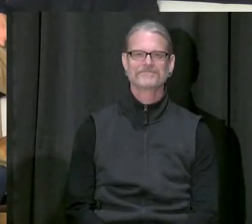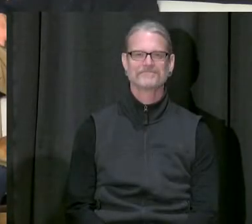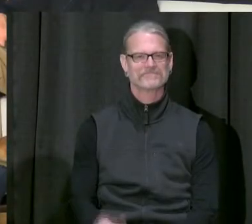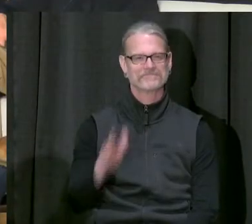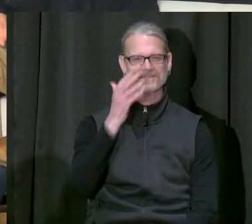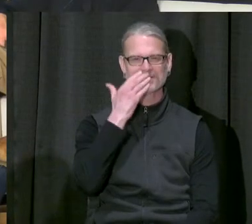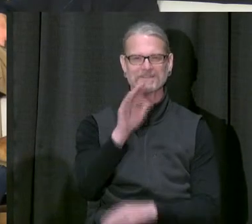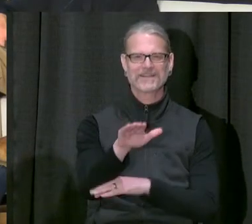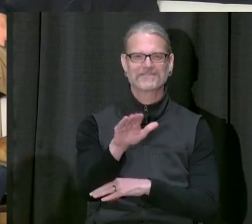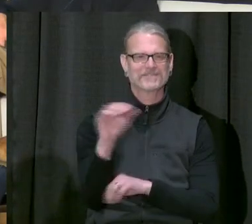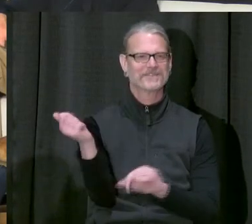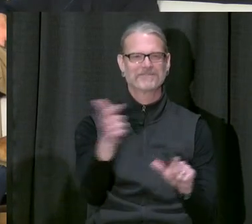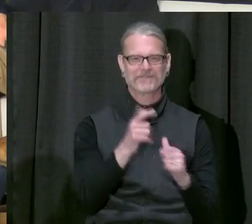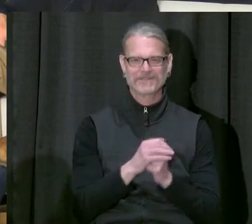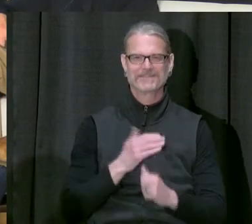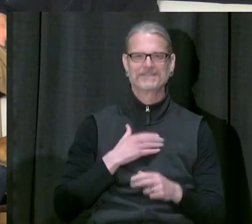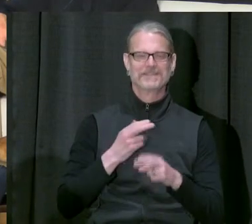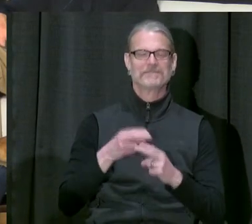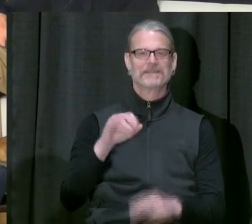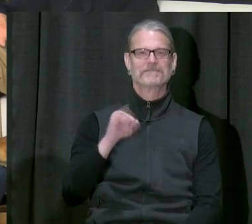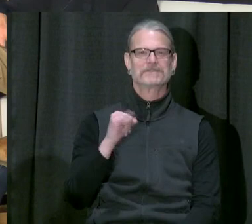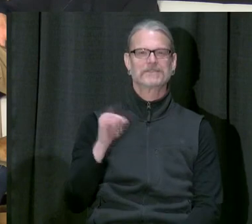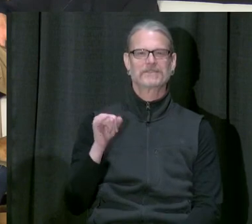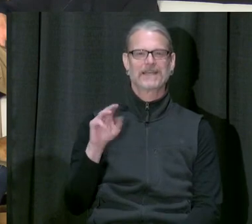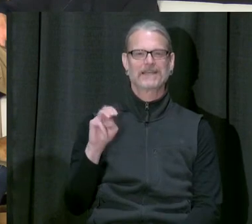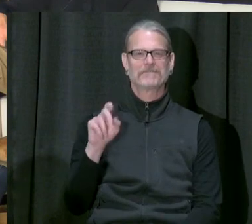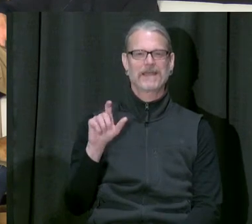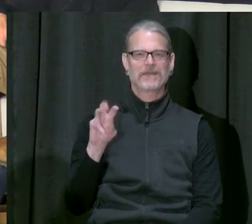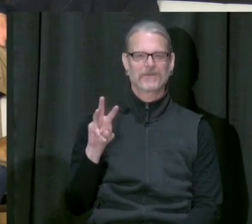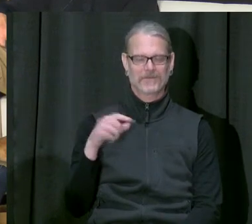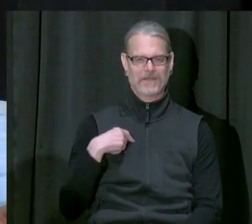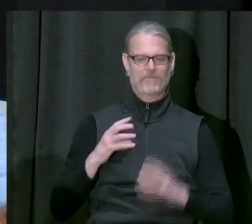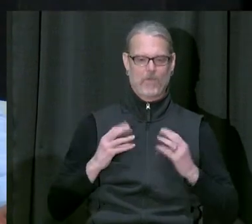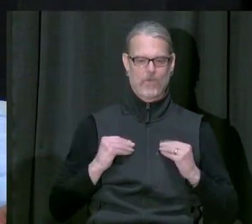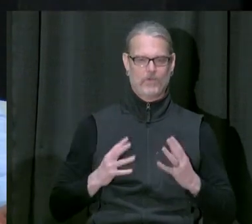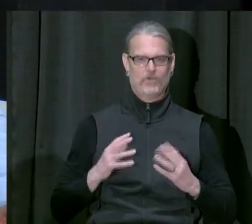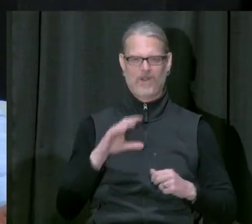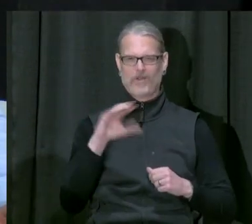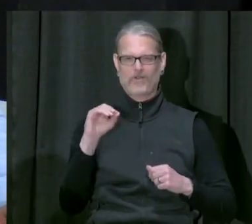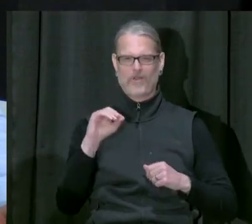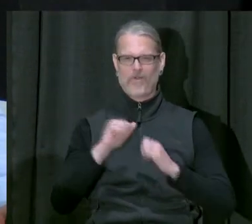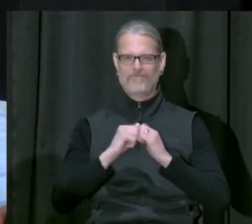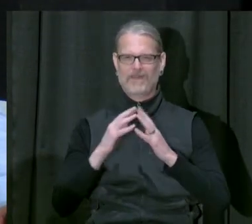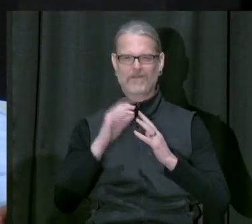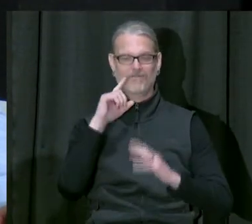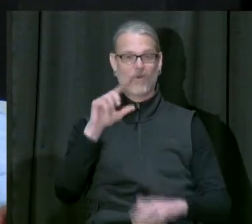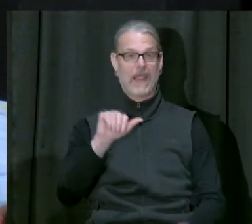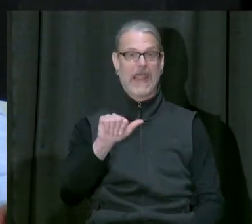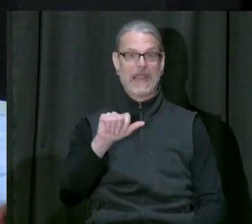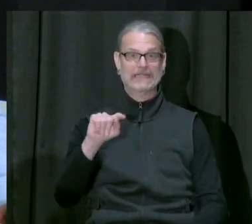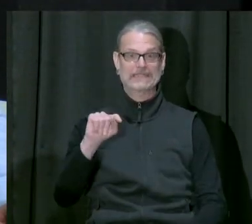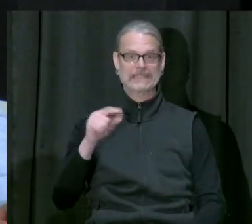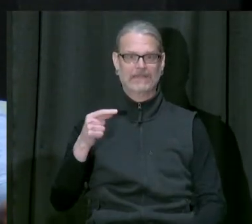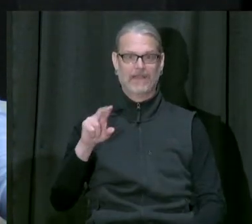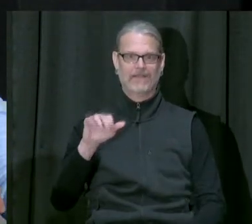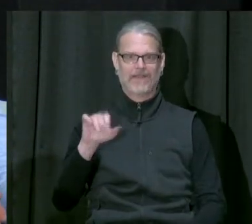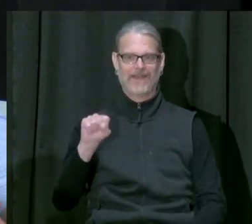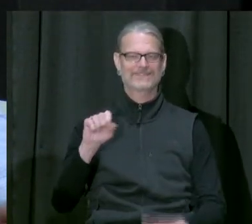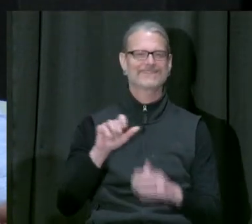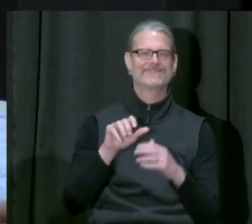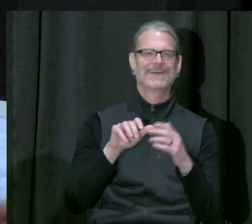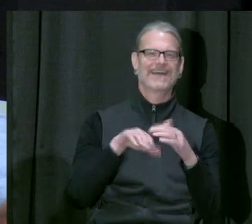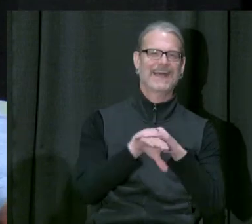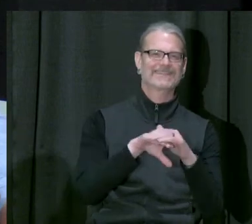Good afternoon, everyone. My name is JJ Meadow. I am the owner and co-founder of AT Guys. We are an access technology